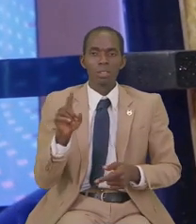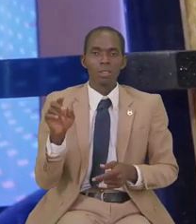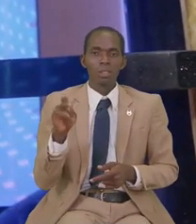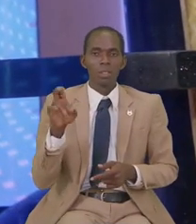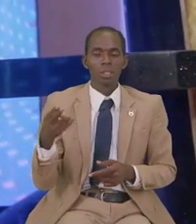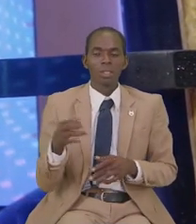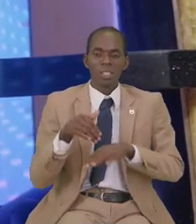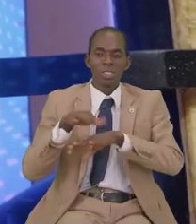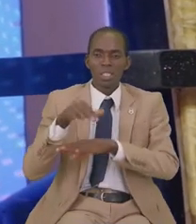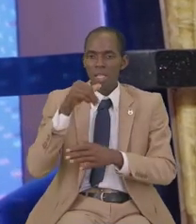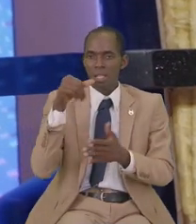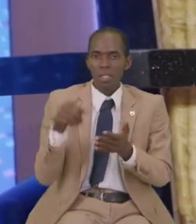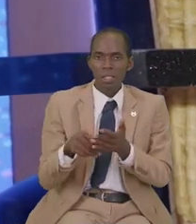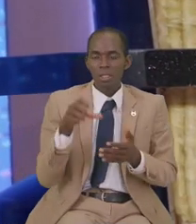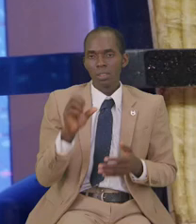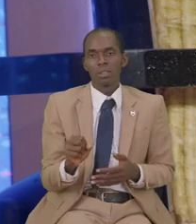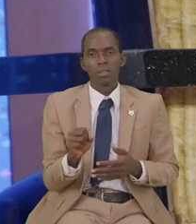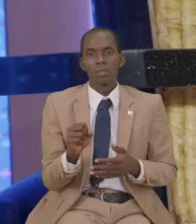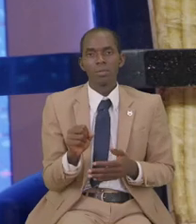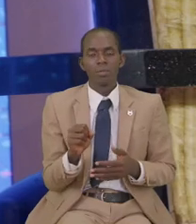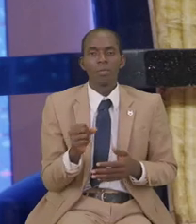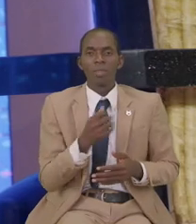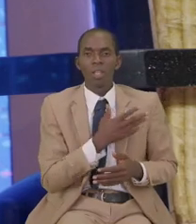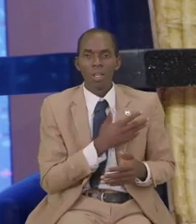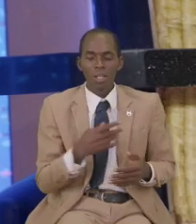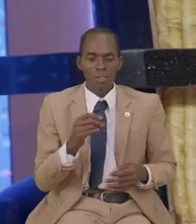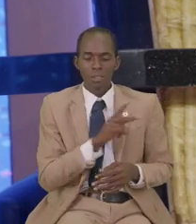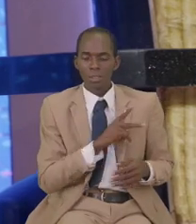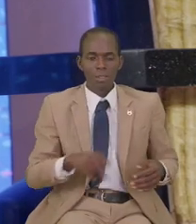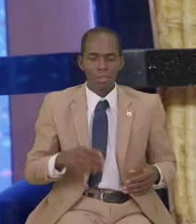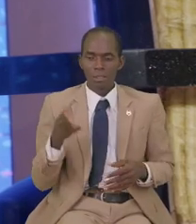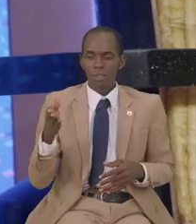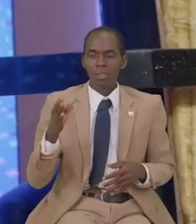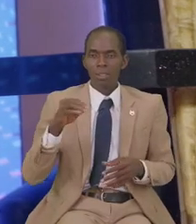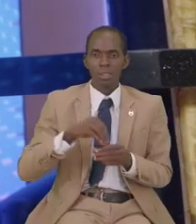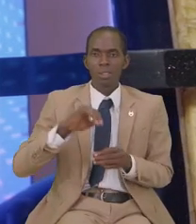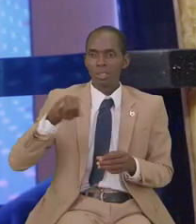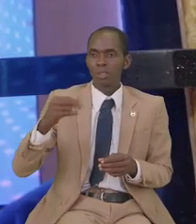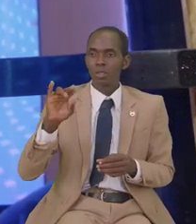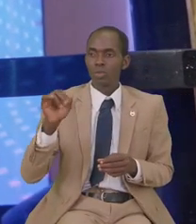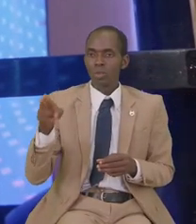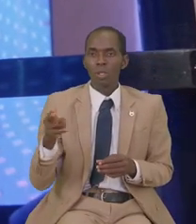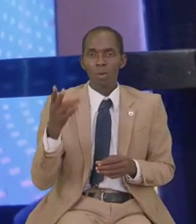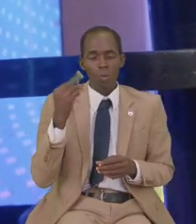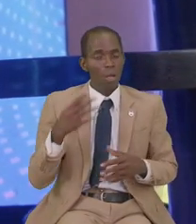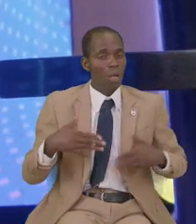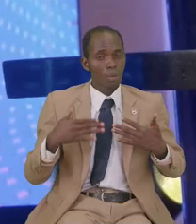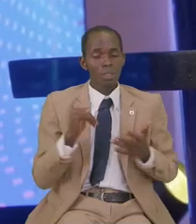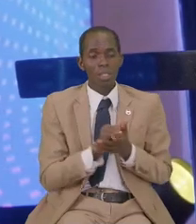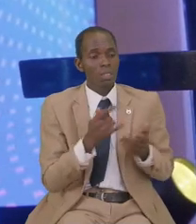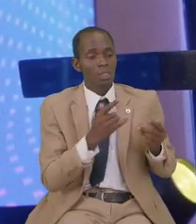letters, sent emissaries and letters. And he was so happy that the unbelievers, the sinners,